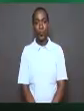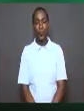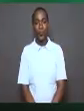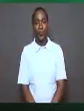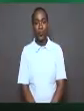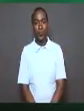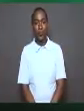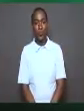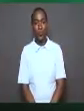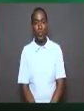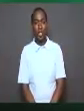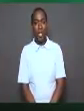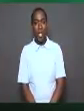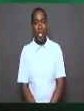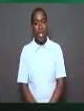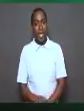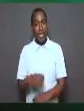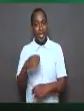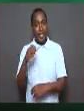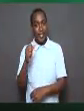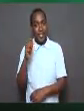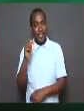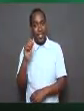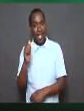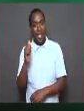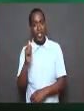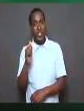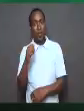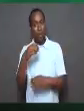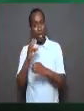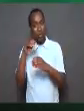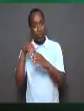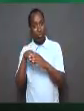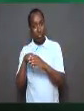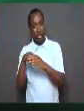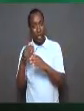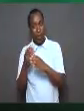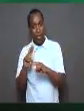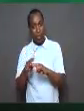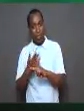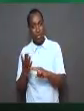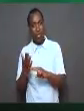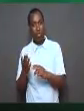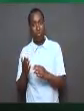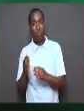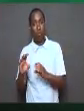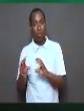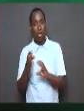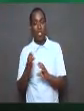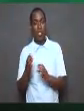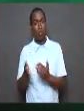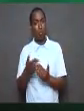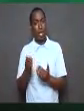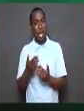By applying stains to a specimen, it makes it easier for the observer